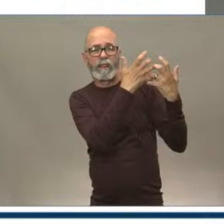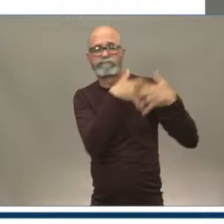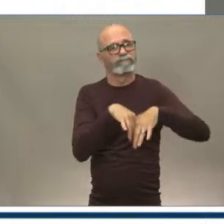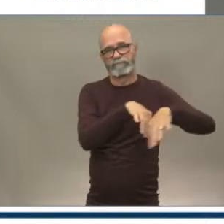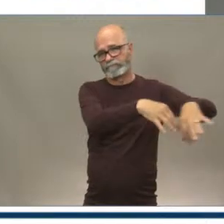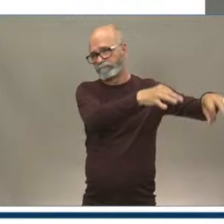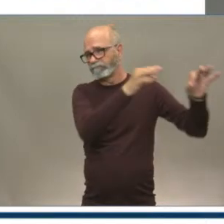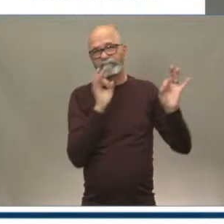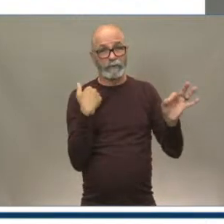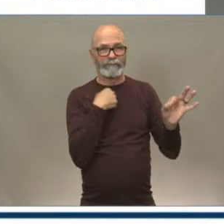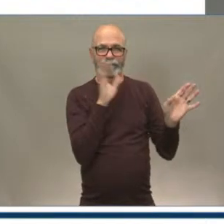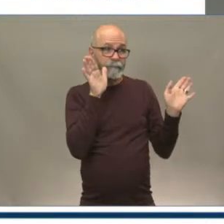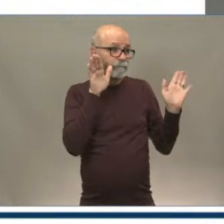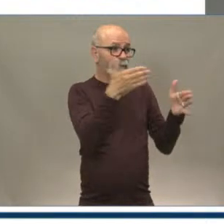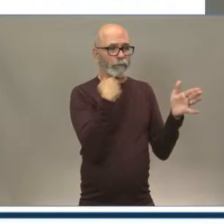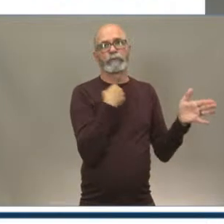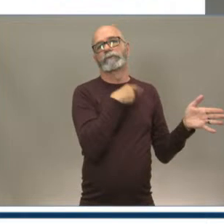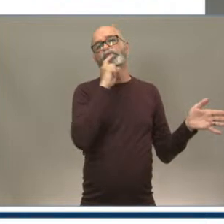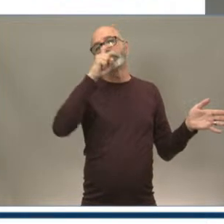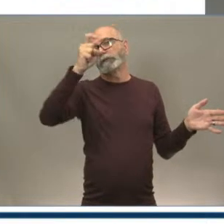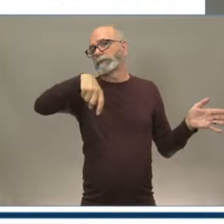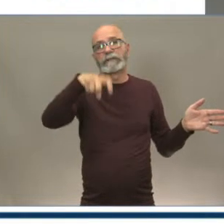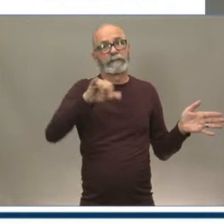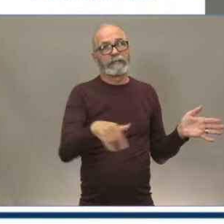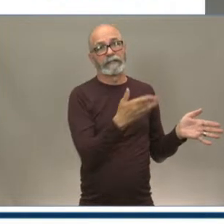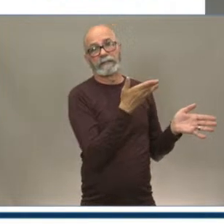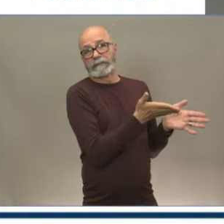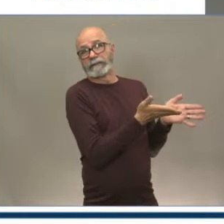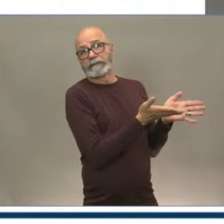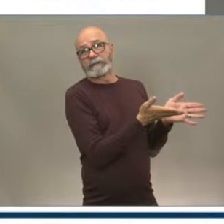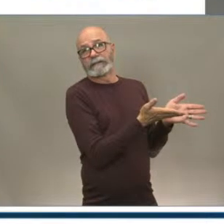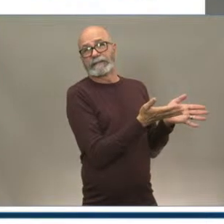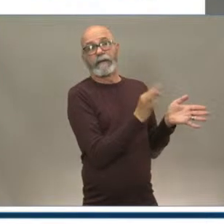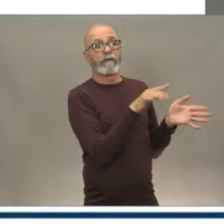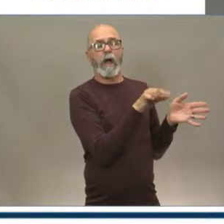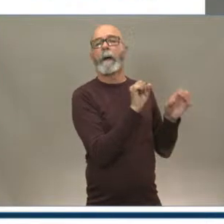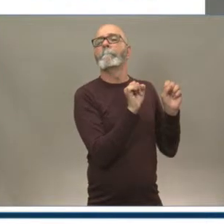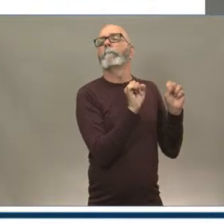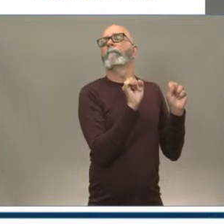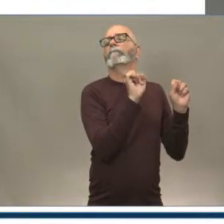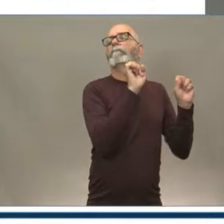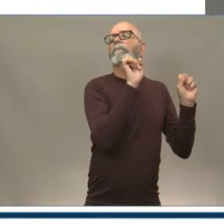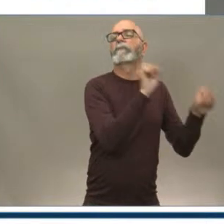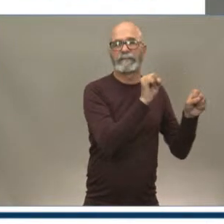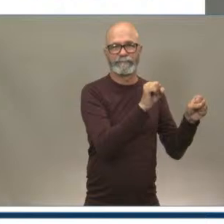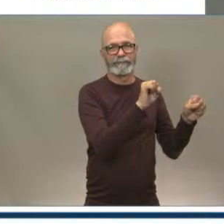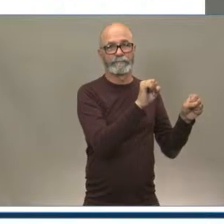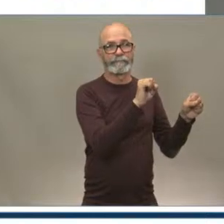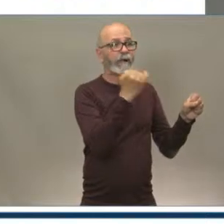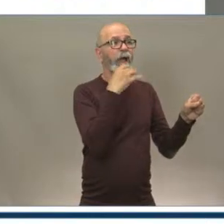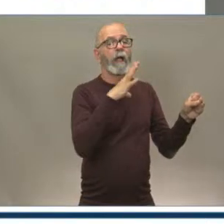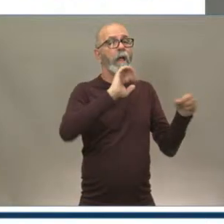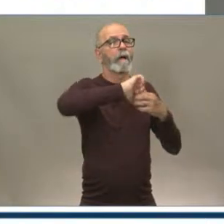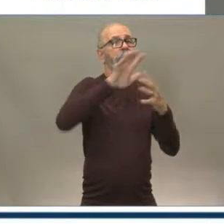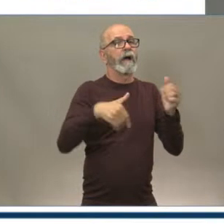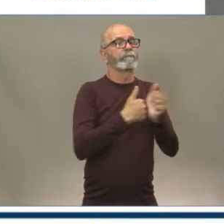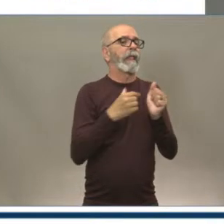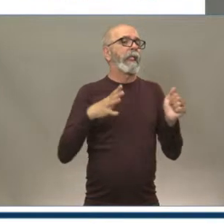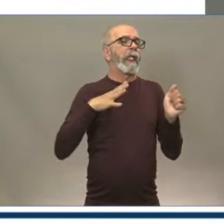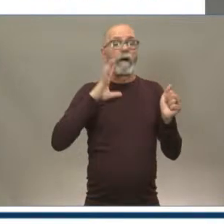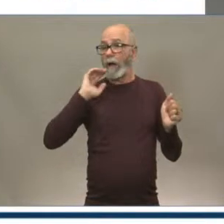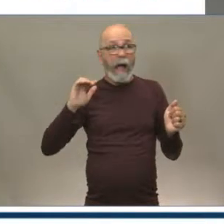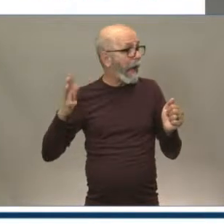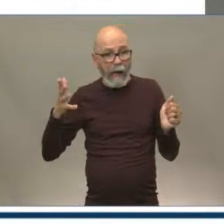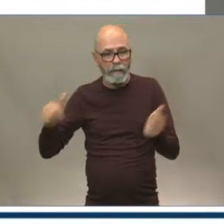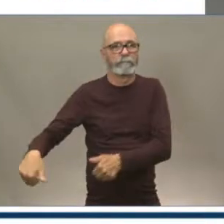need to put in place to deal with the potential needs for acute care capacity. And it's quite amazing